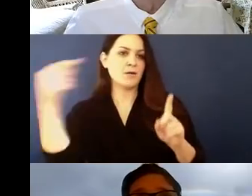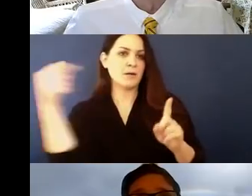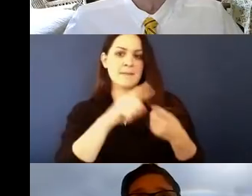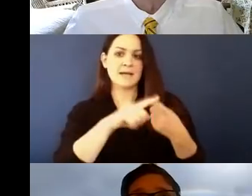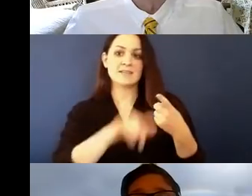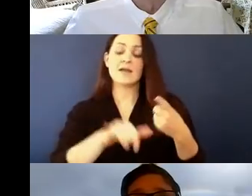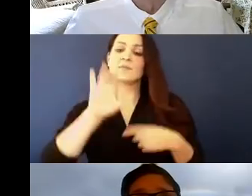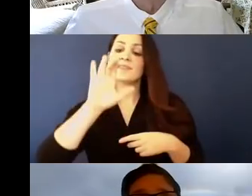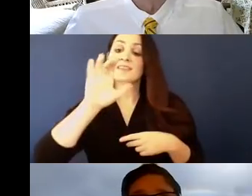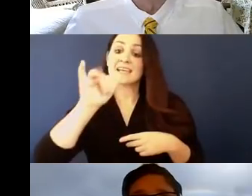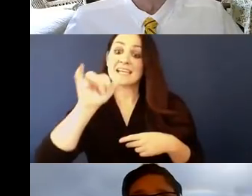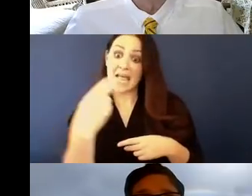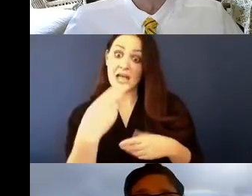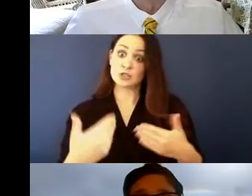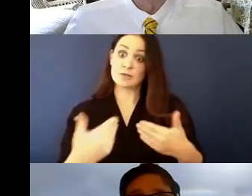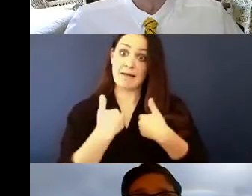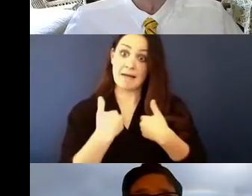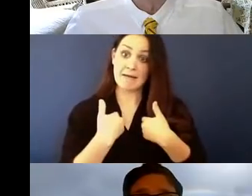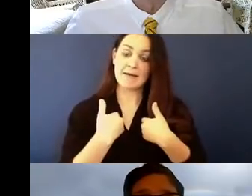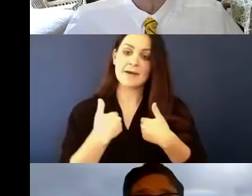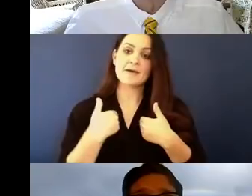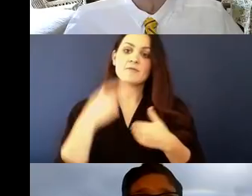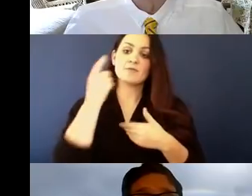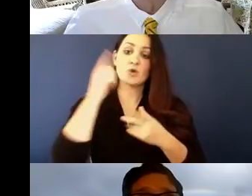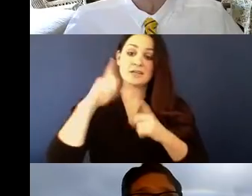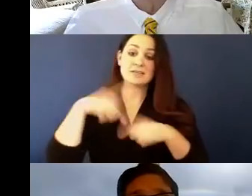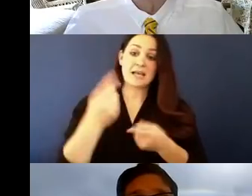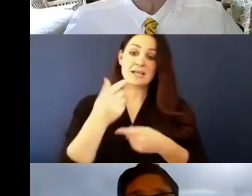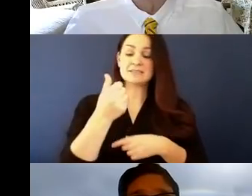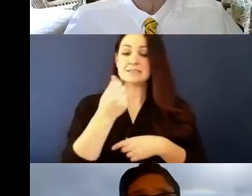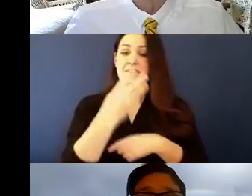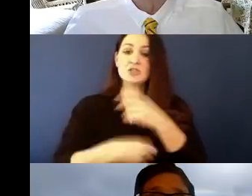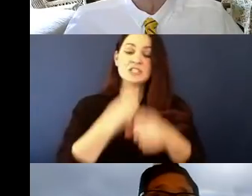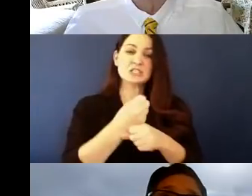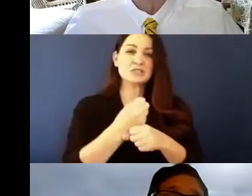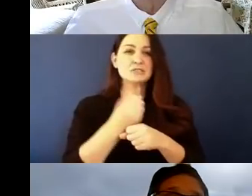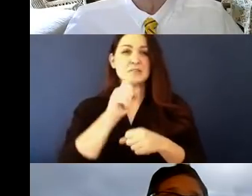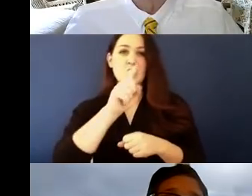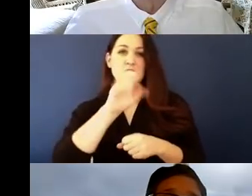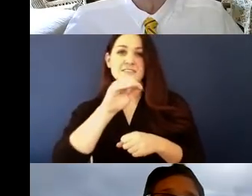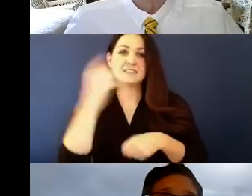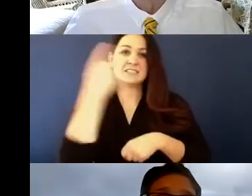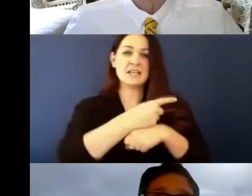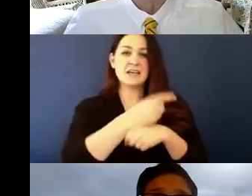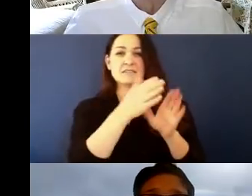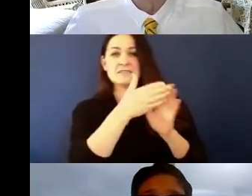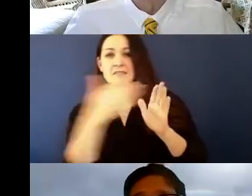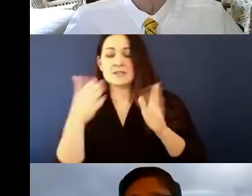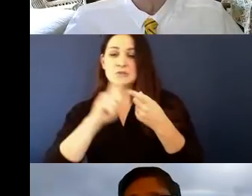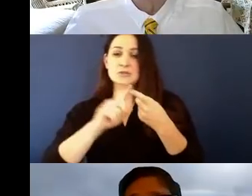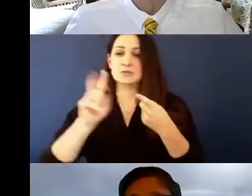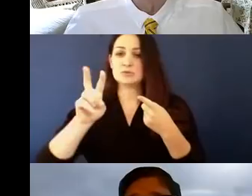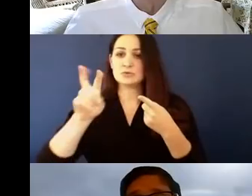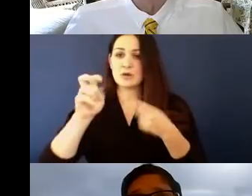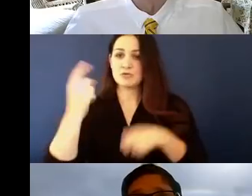on hand for probably the last several years has been in the range of 150 days to approaching